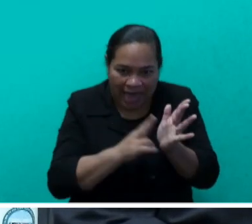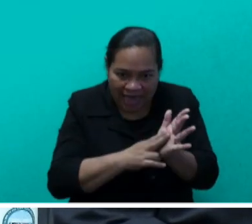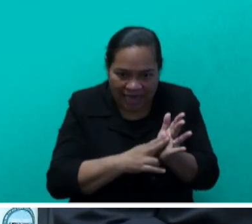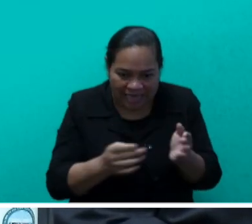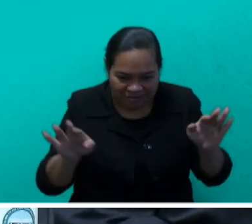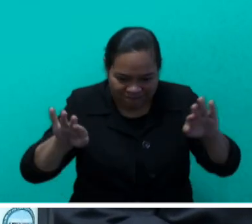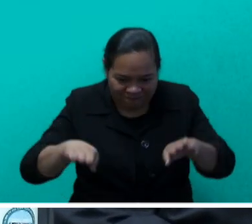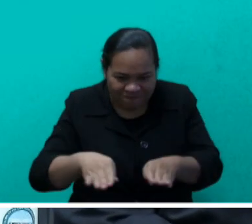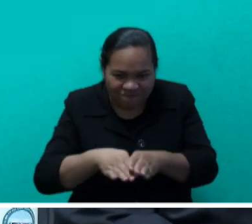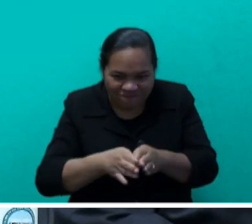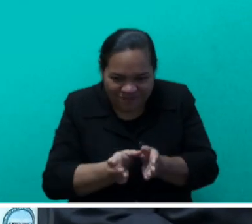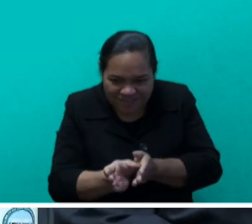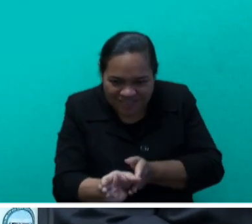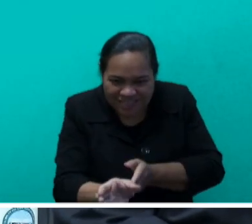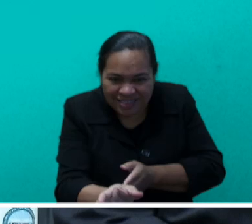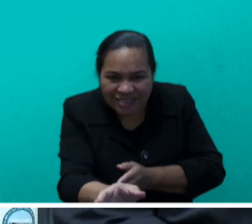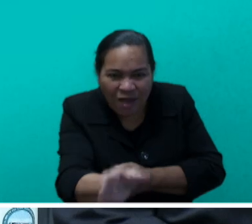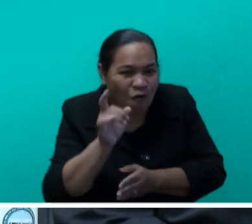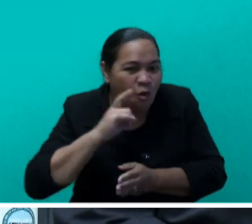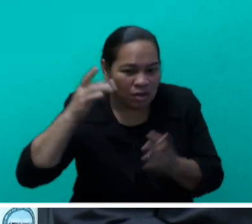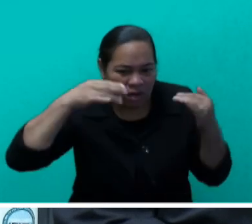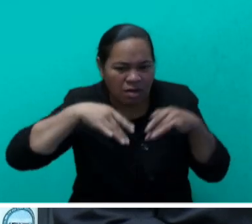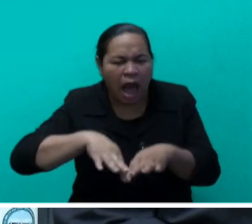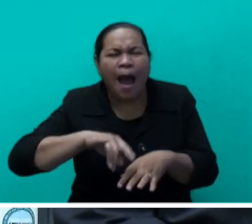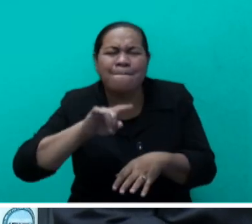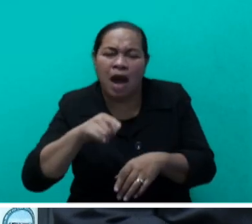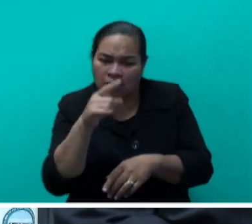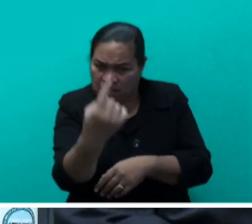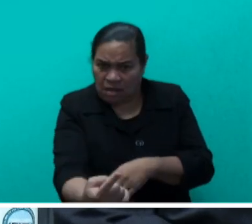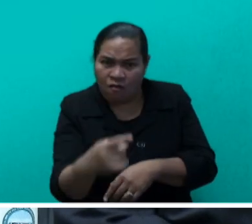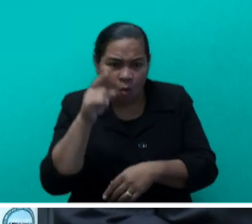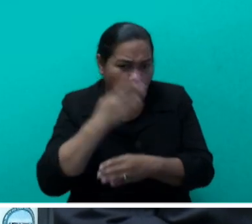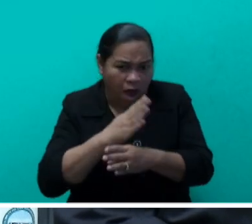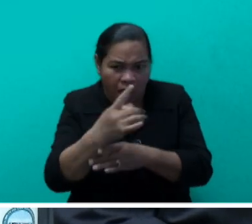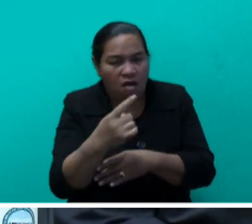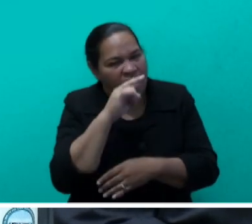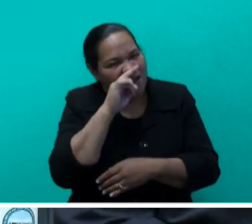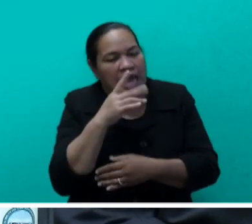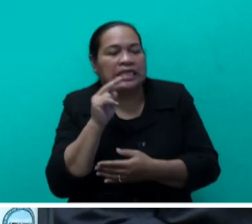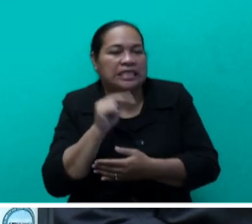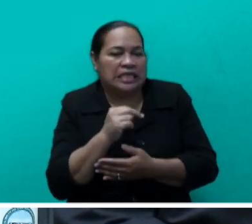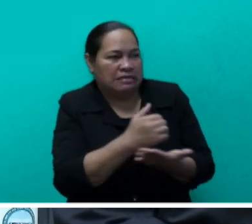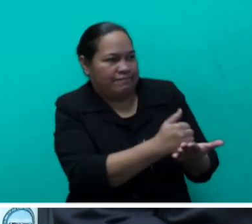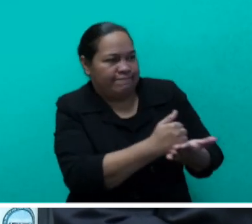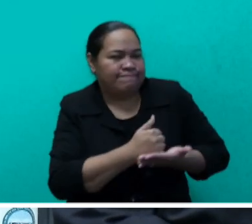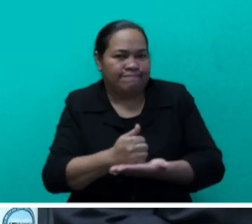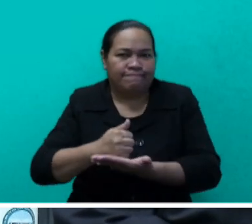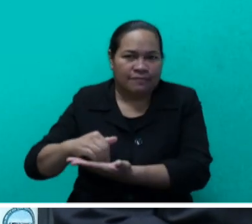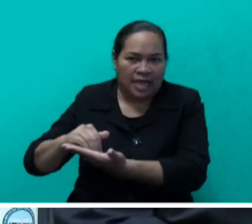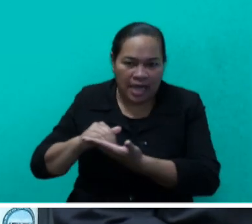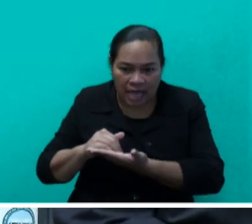Council or the Minister of Local Government cannot work alone on resolving this matter. This requires